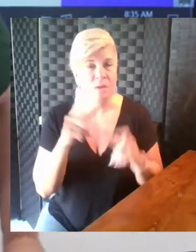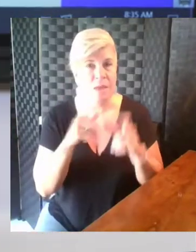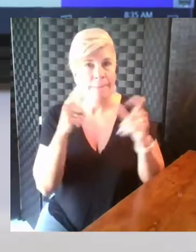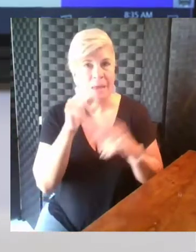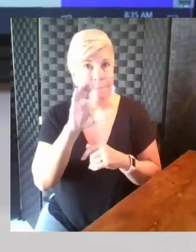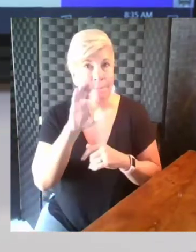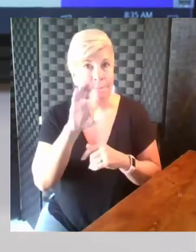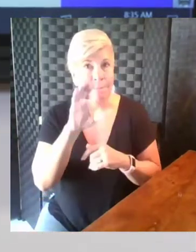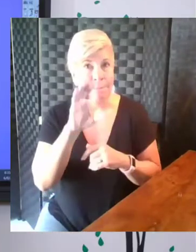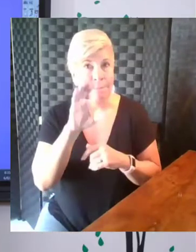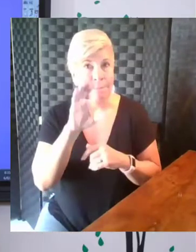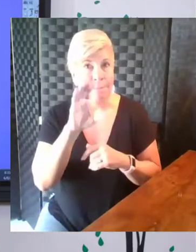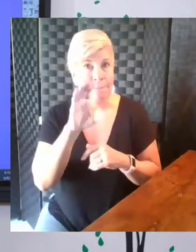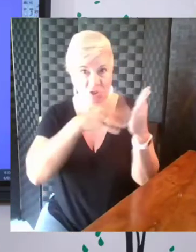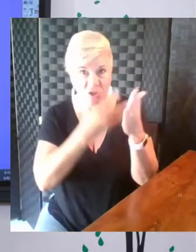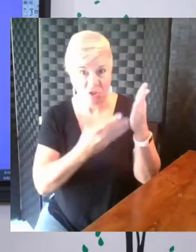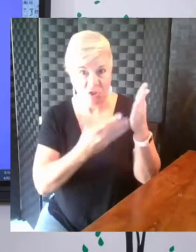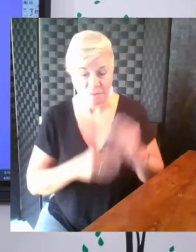chart.